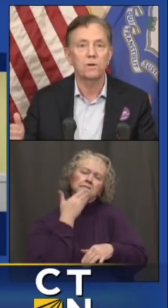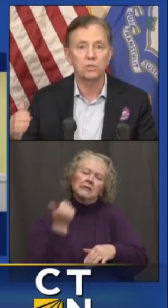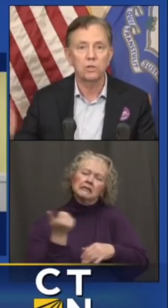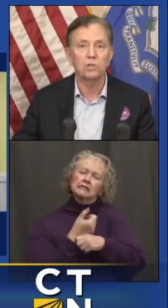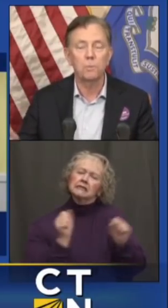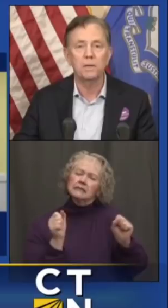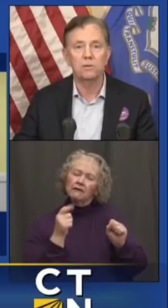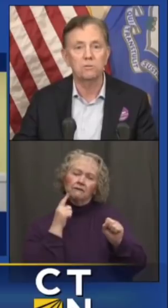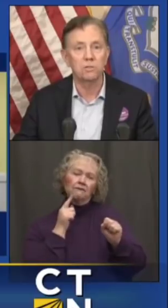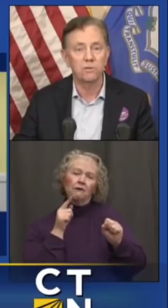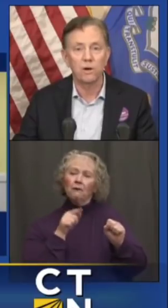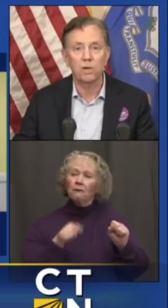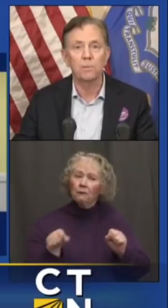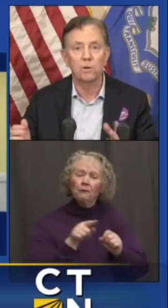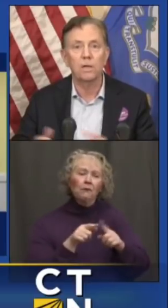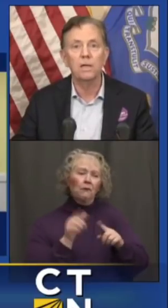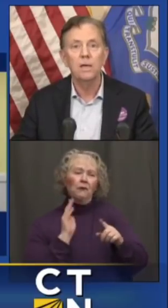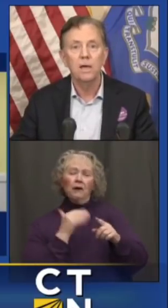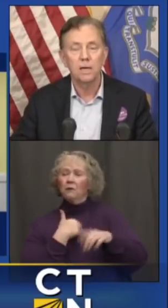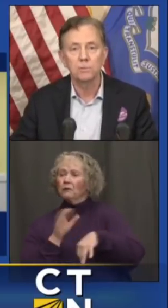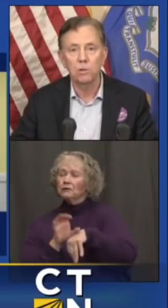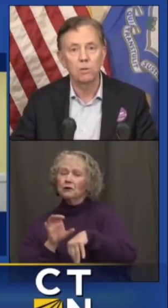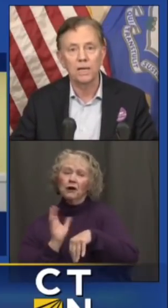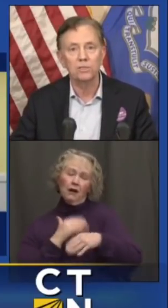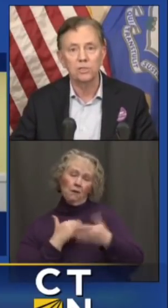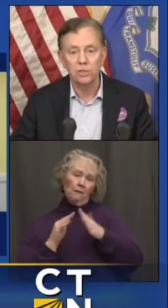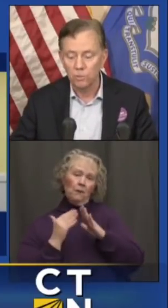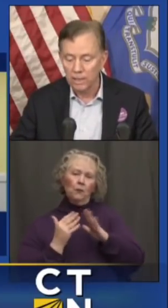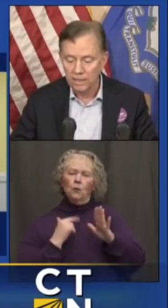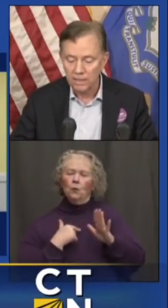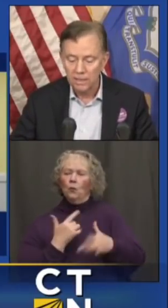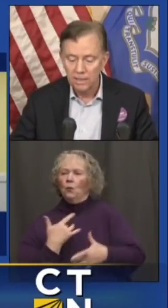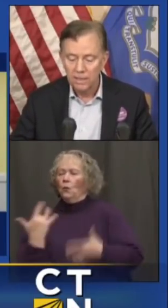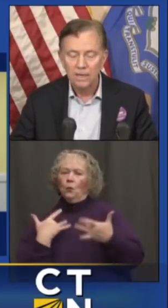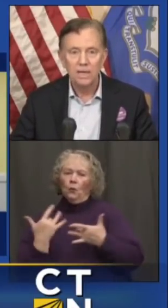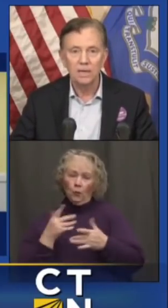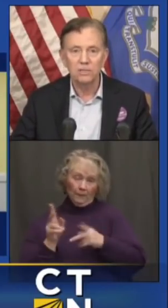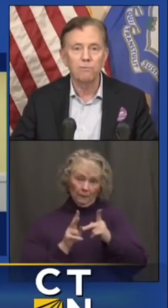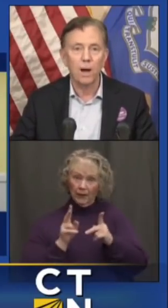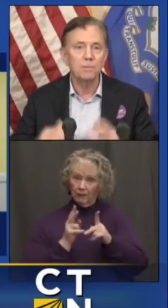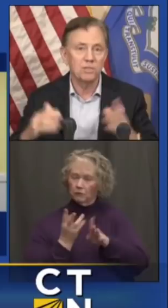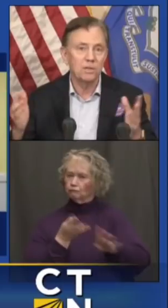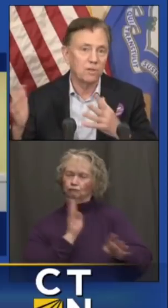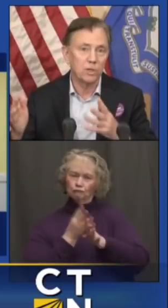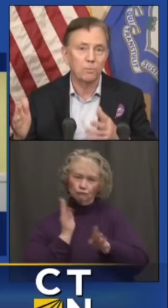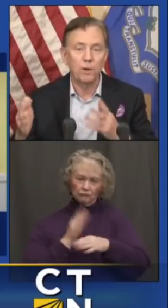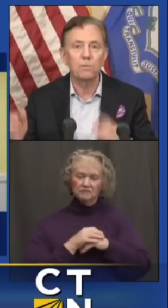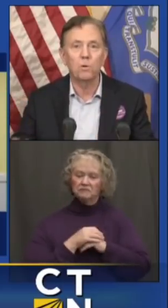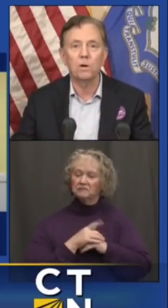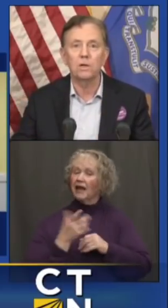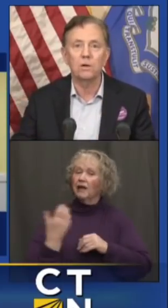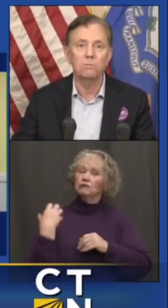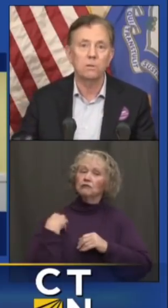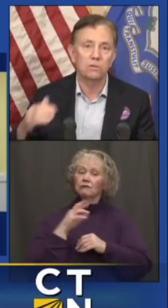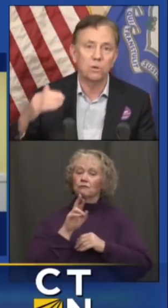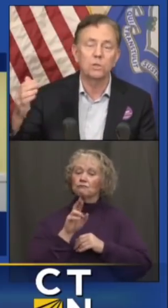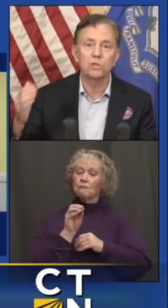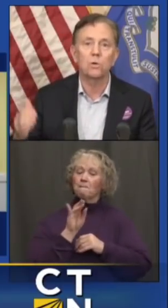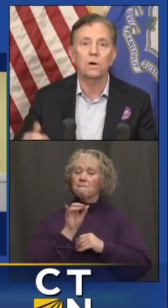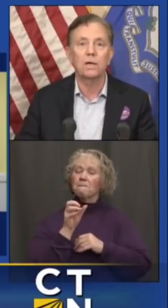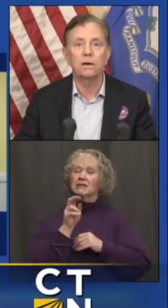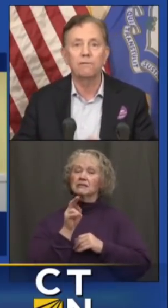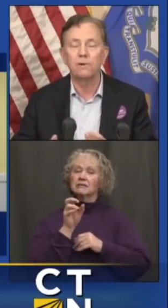interest of our church, best interest of our community, and I'm so glad you're doing that. And Chief Robinson of the Supreme Court,